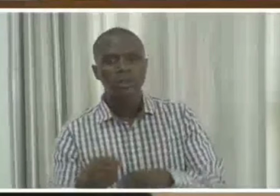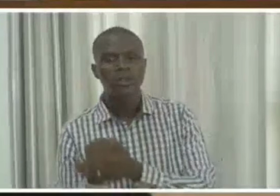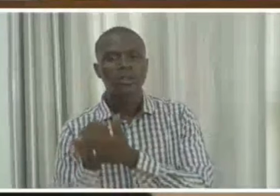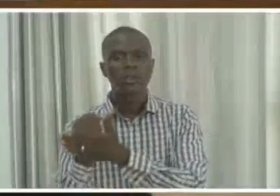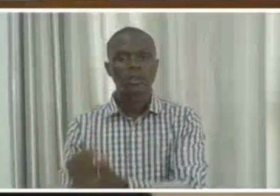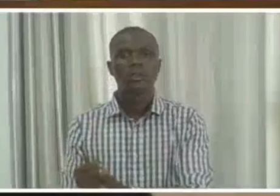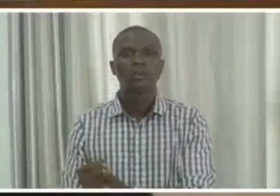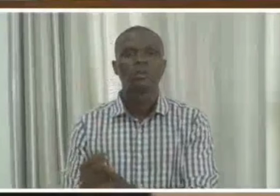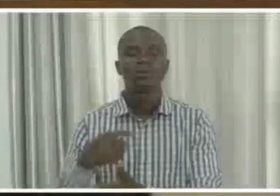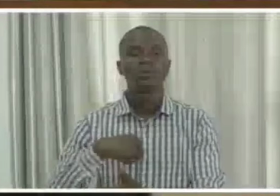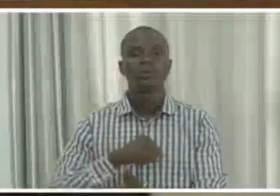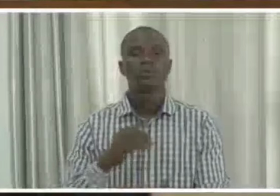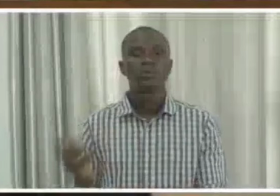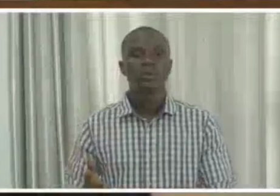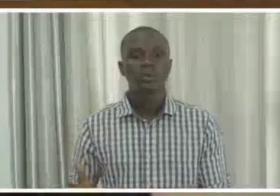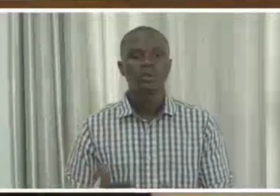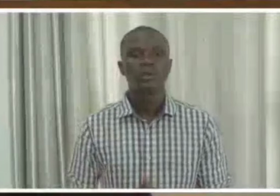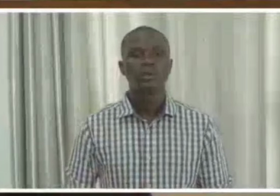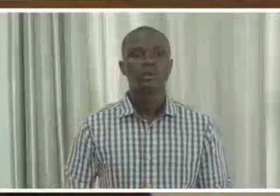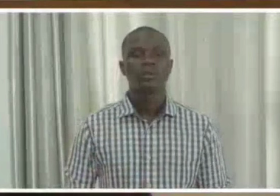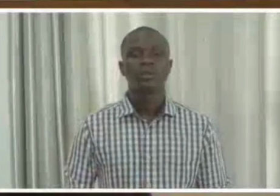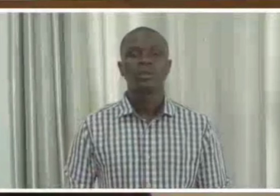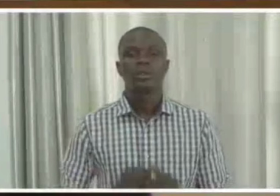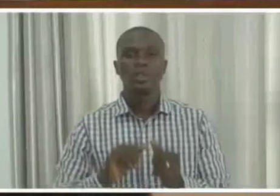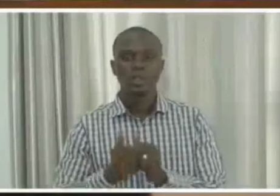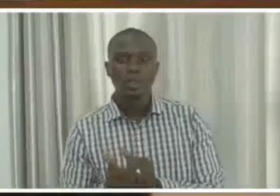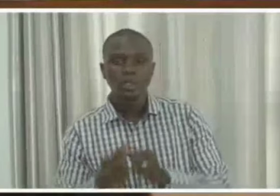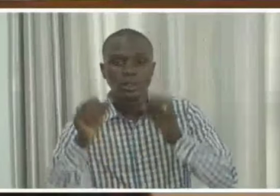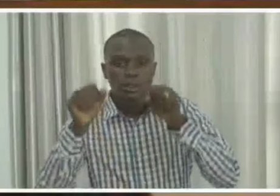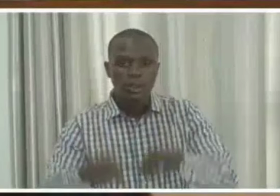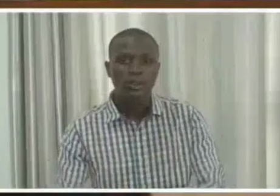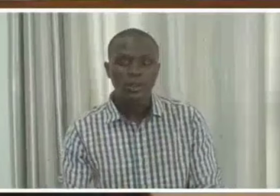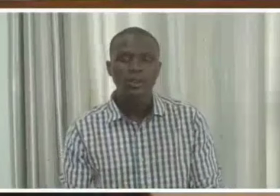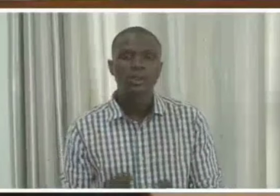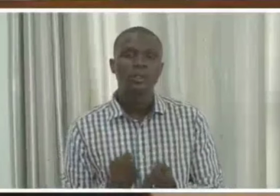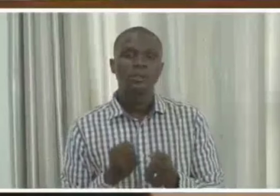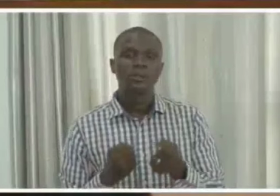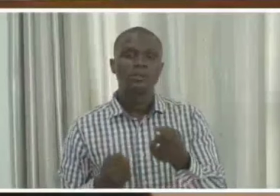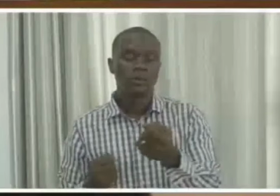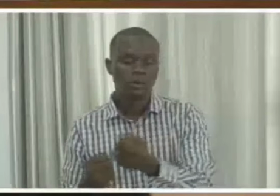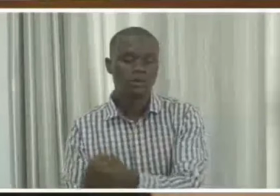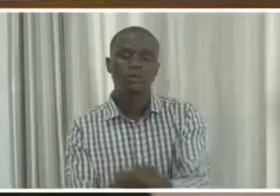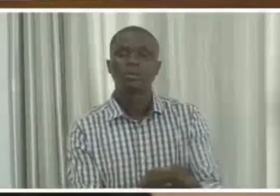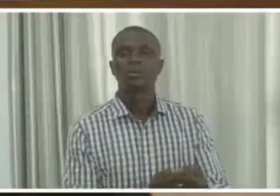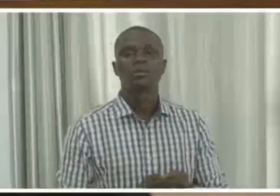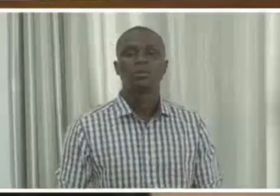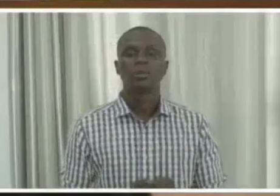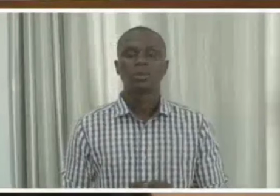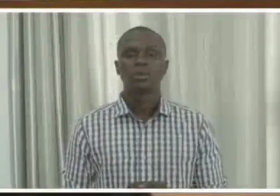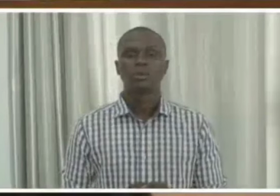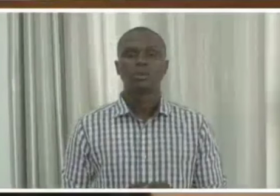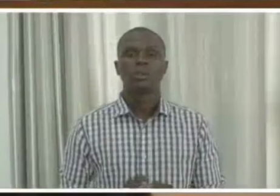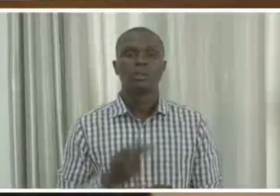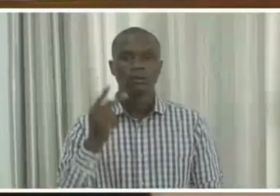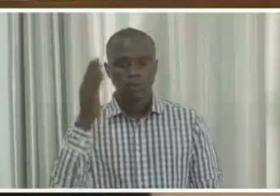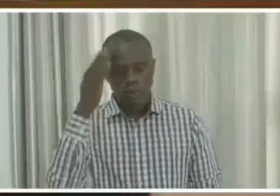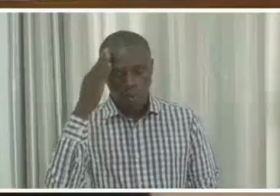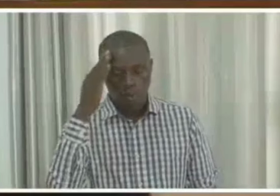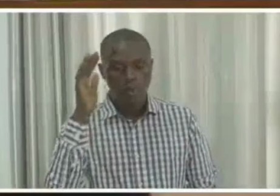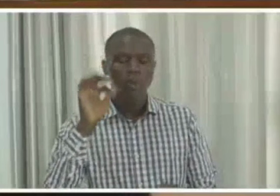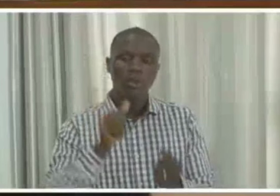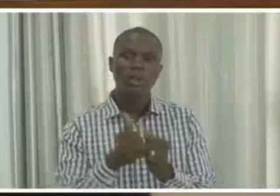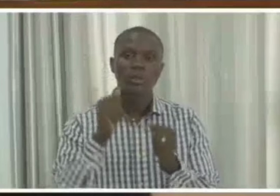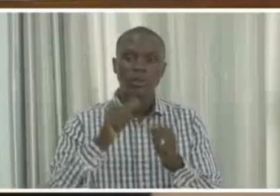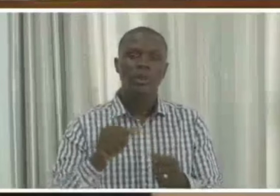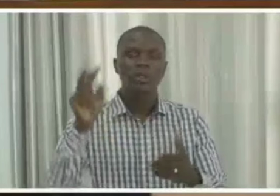meteorological services. So how will they able for predict weather so people go know what's in the camp.